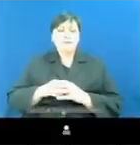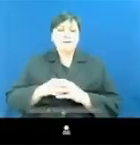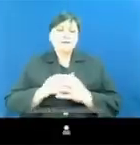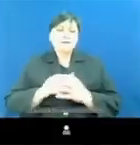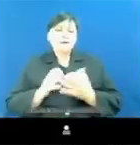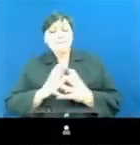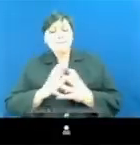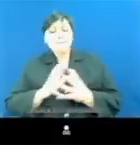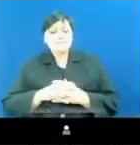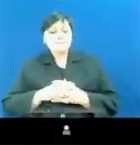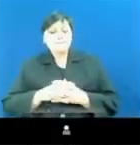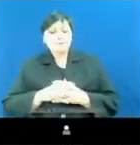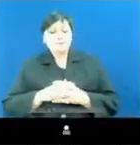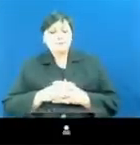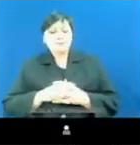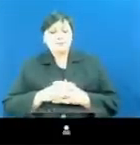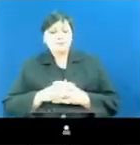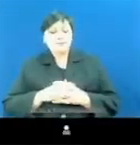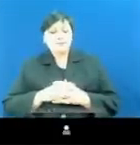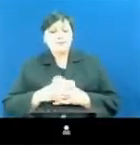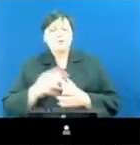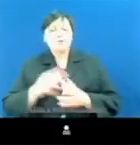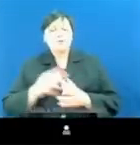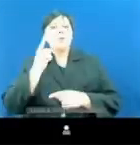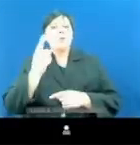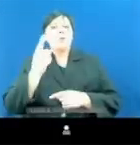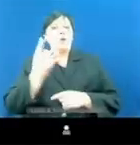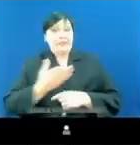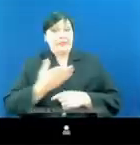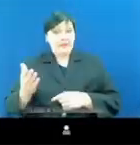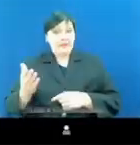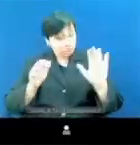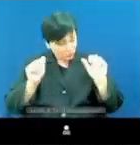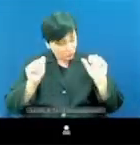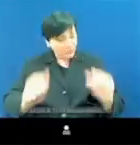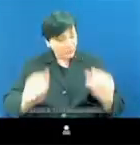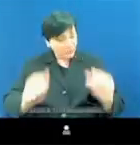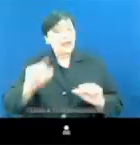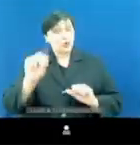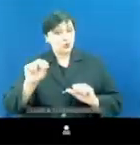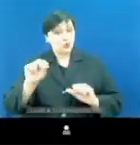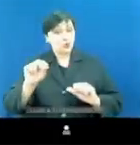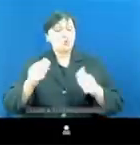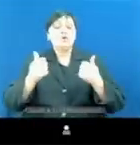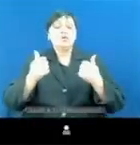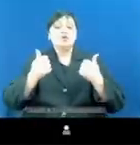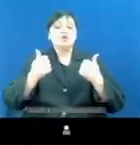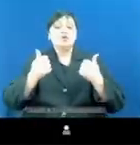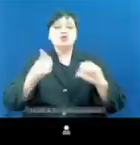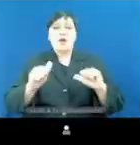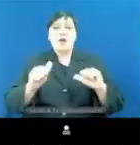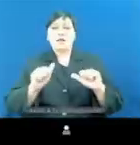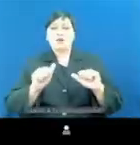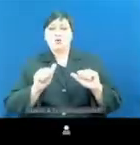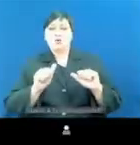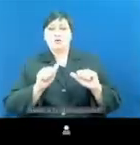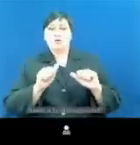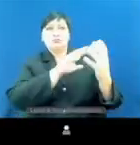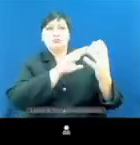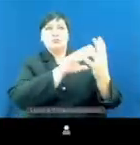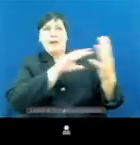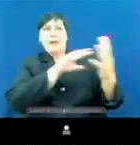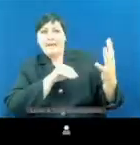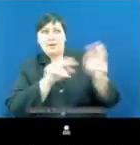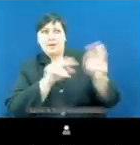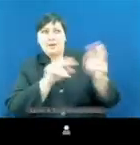One thing that you can confidently do is try to gauge what attorneys do. So an attorney